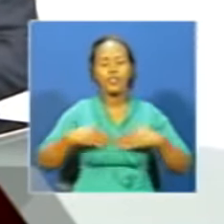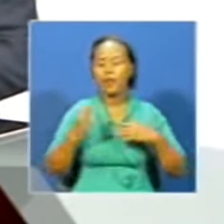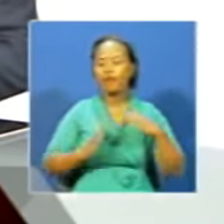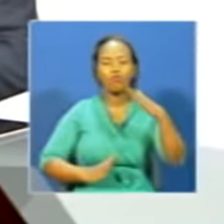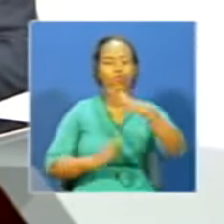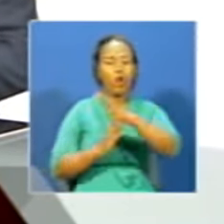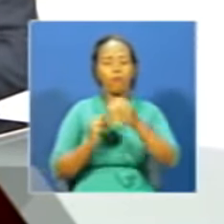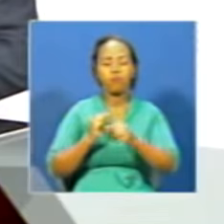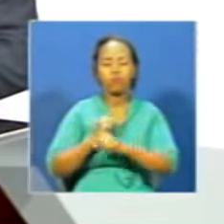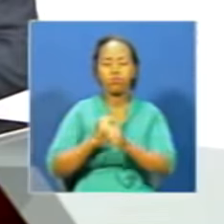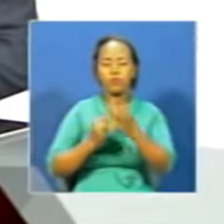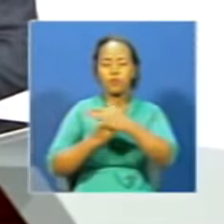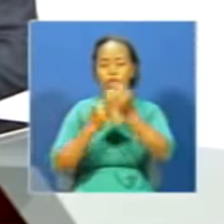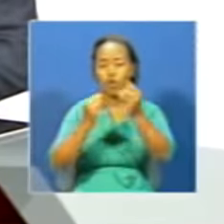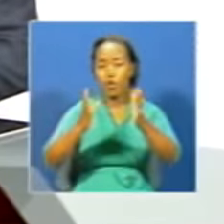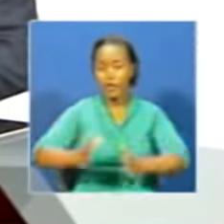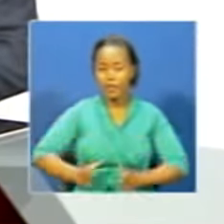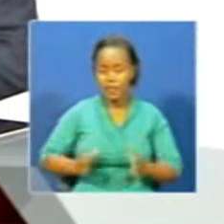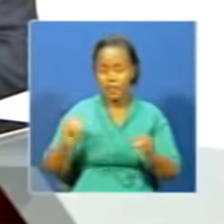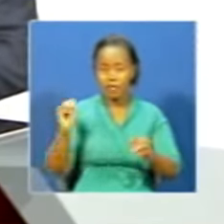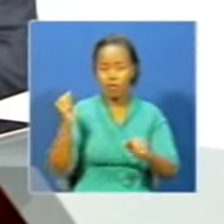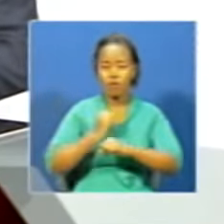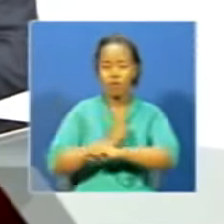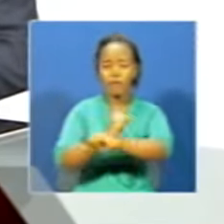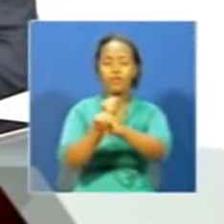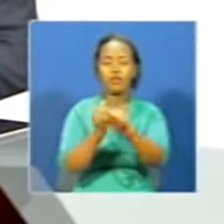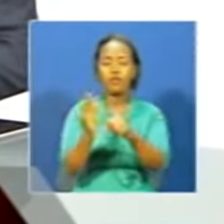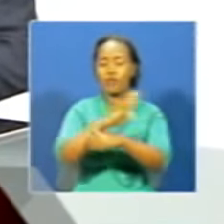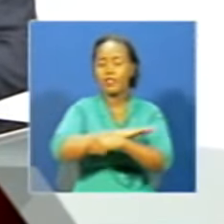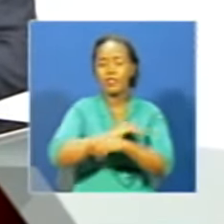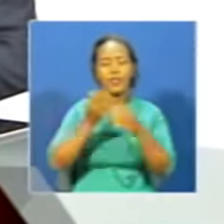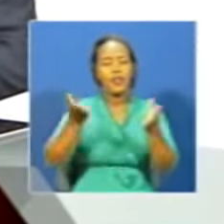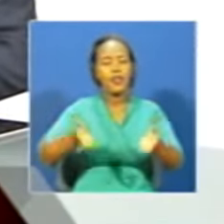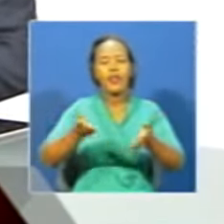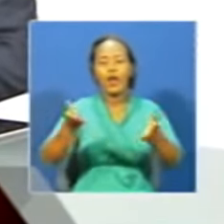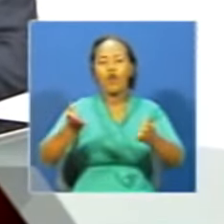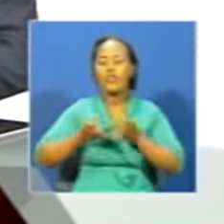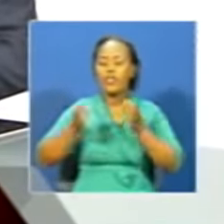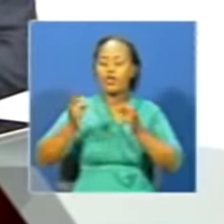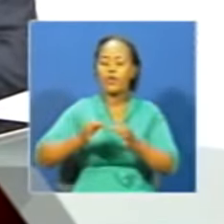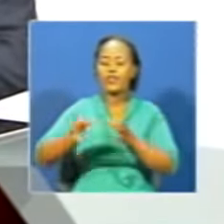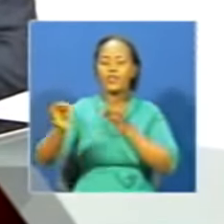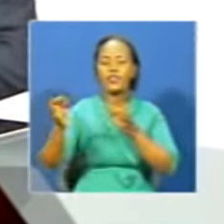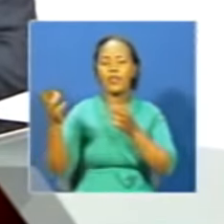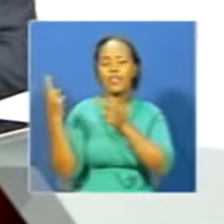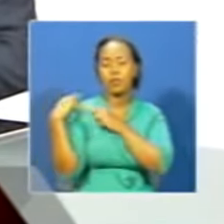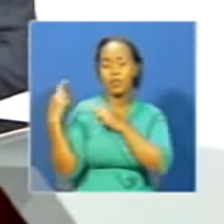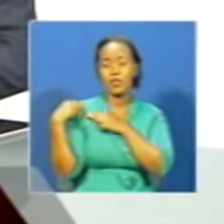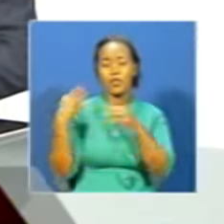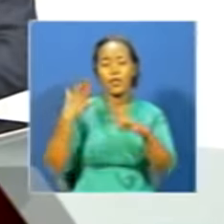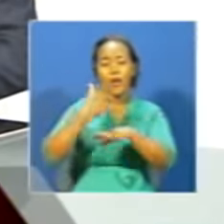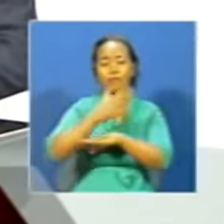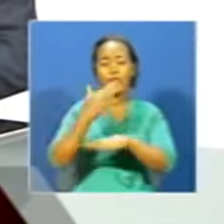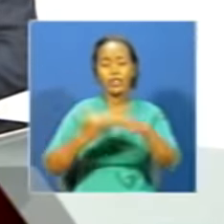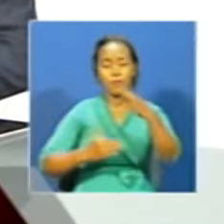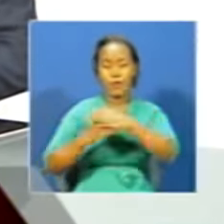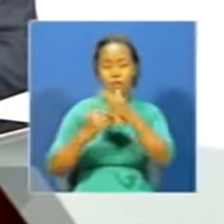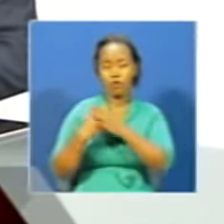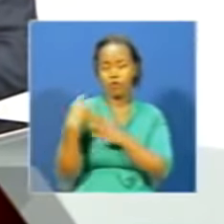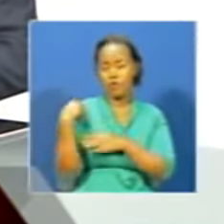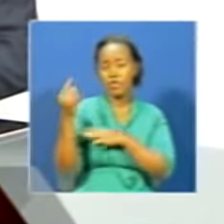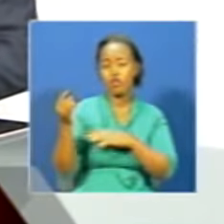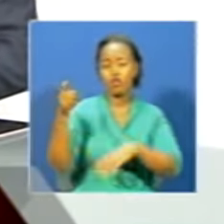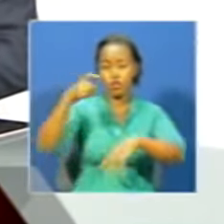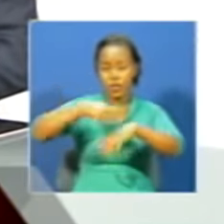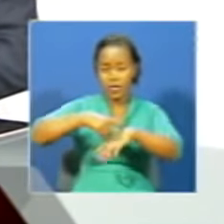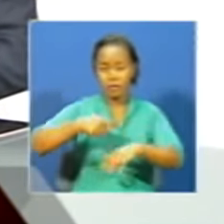fight against COVID-19 disease, hence the need to extend their mandate after expiry of the initial term, which was